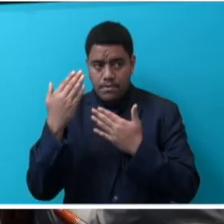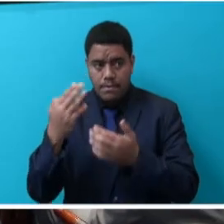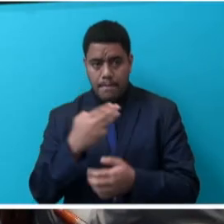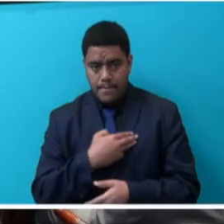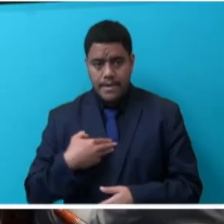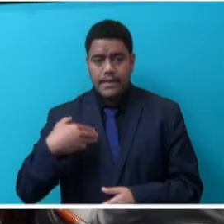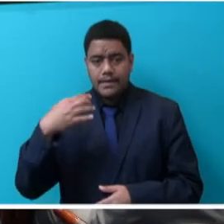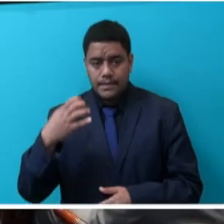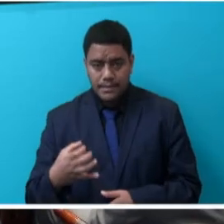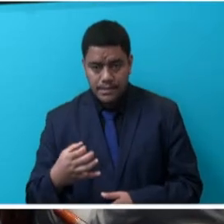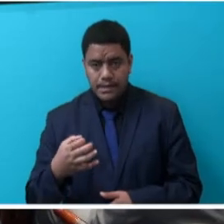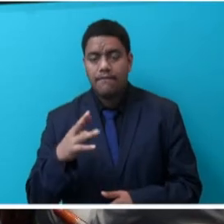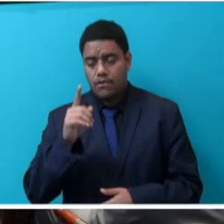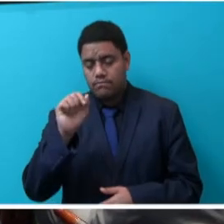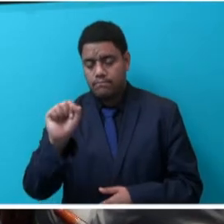Indamu for his question.